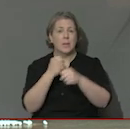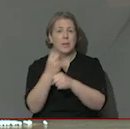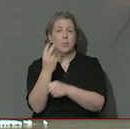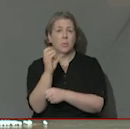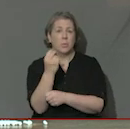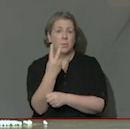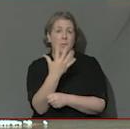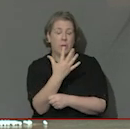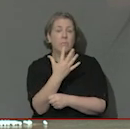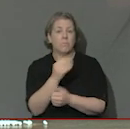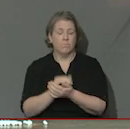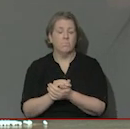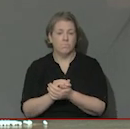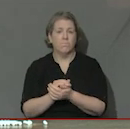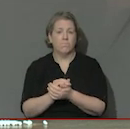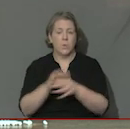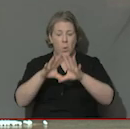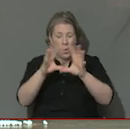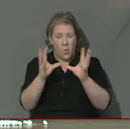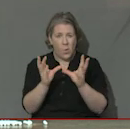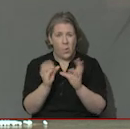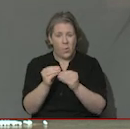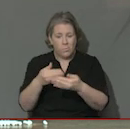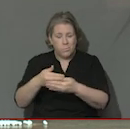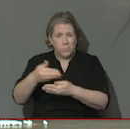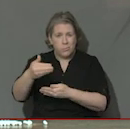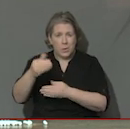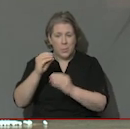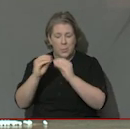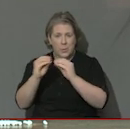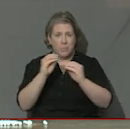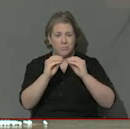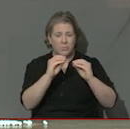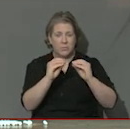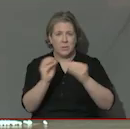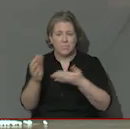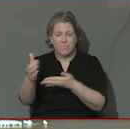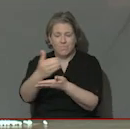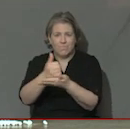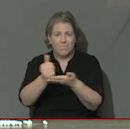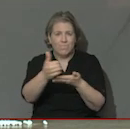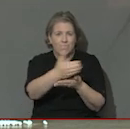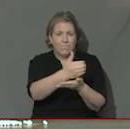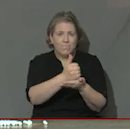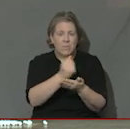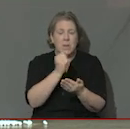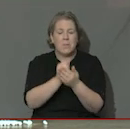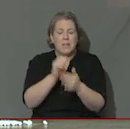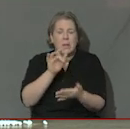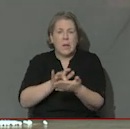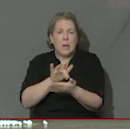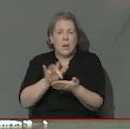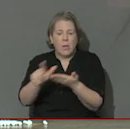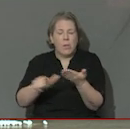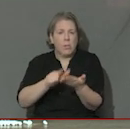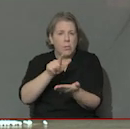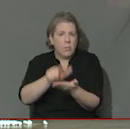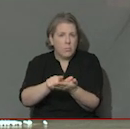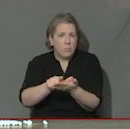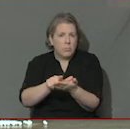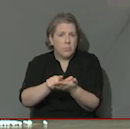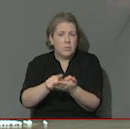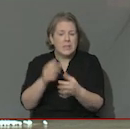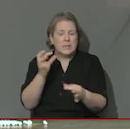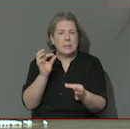income. Complete the ordinary share capital note, the retained income note, and calculate the loan amount as in the